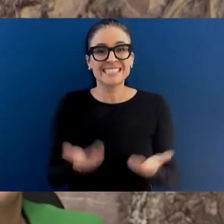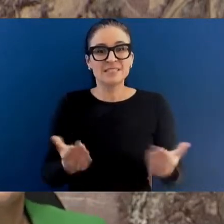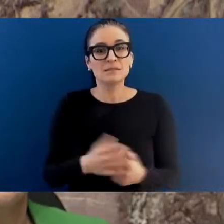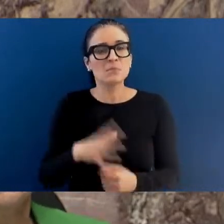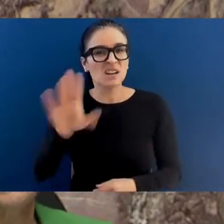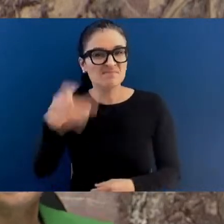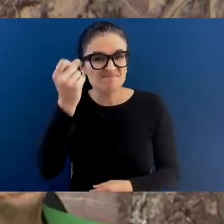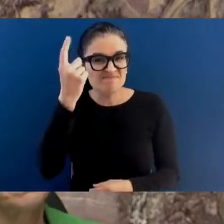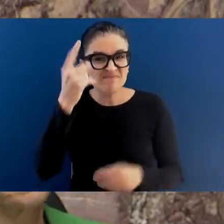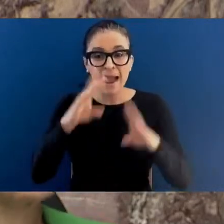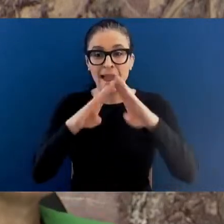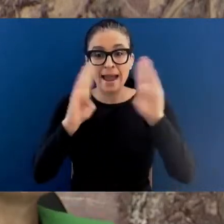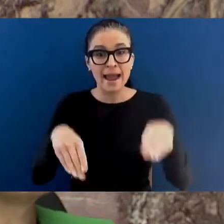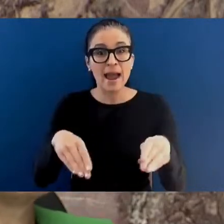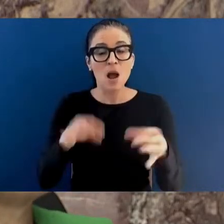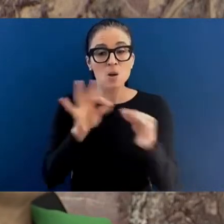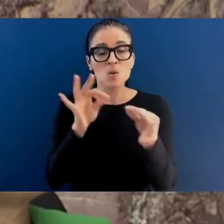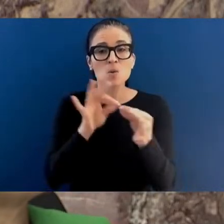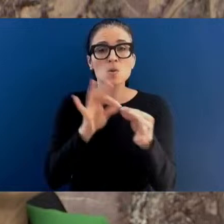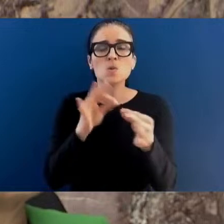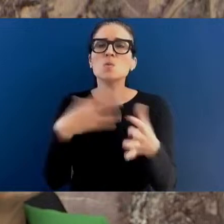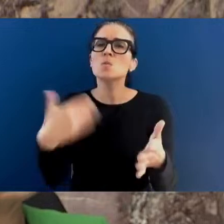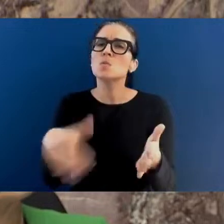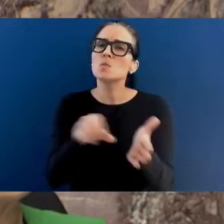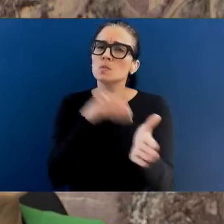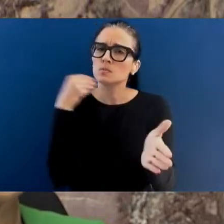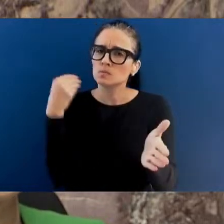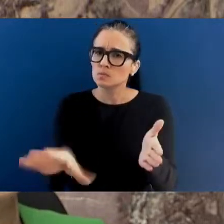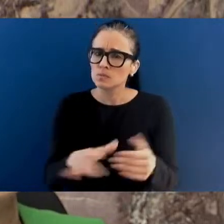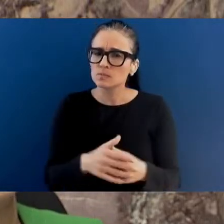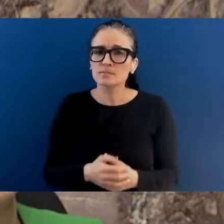high. Speaking with youth in BC, they are worried about